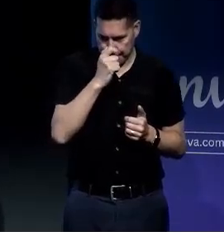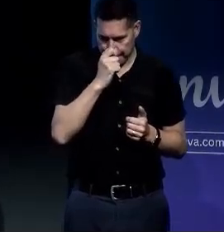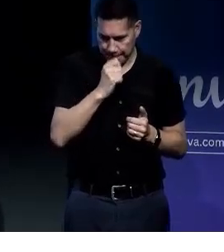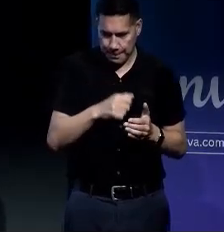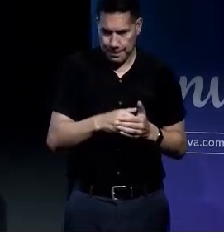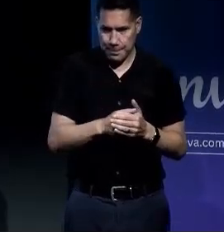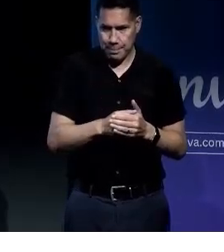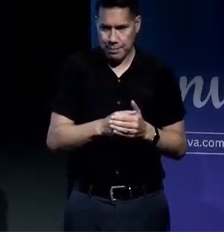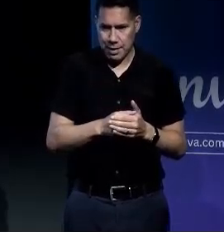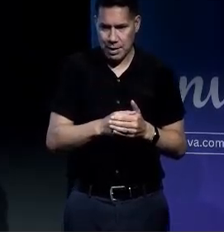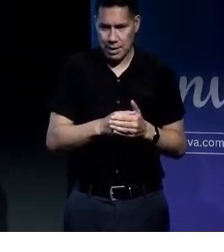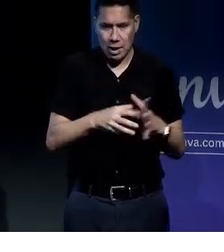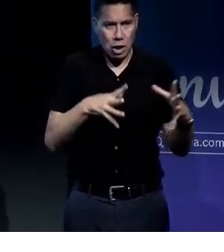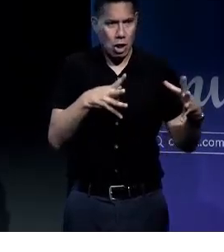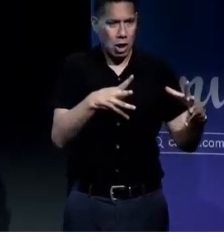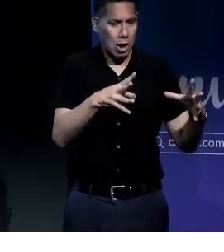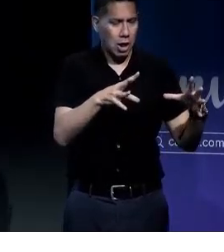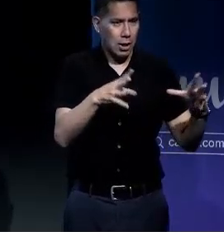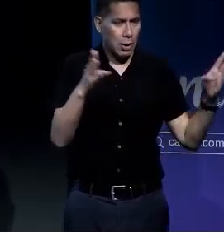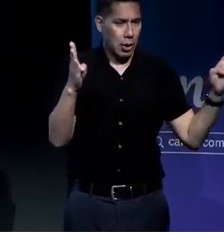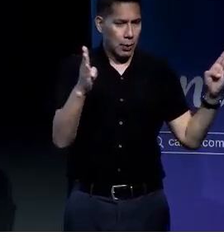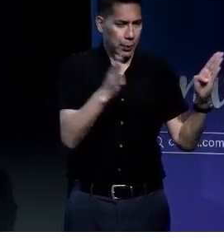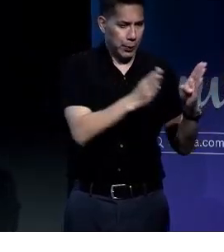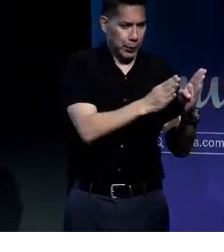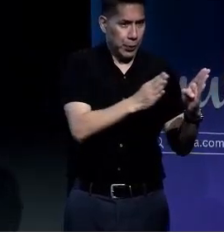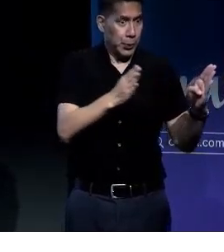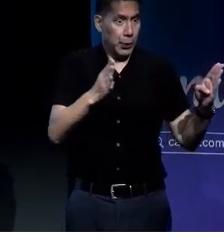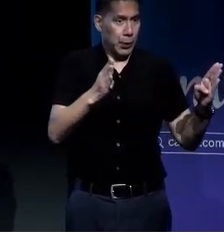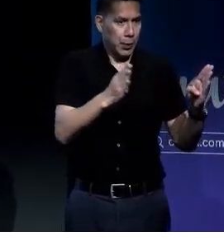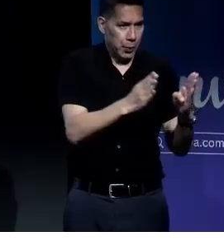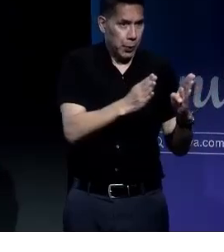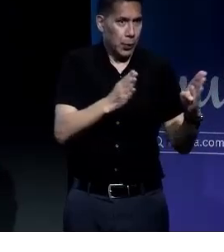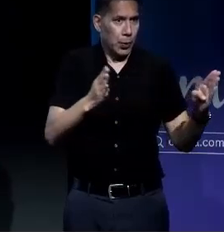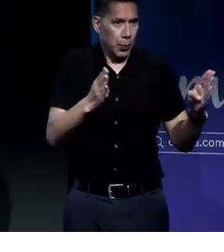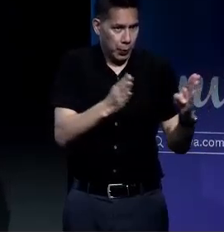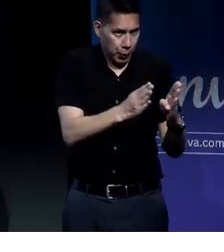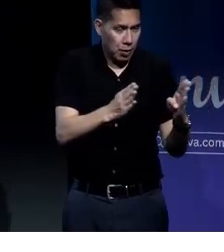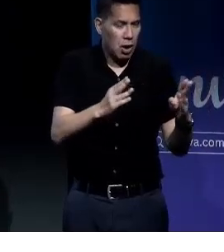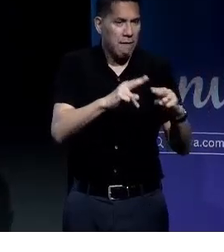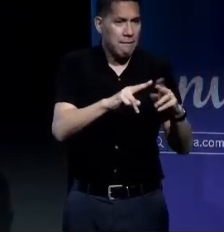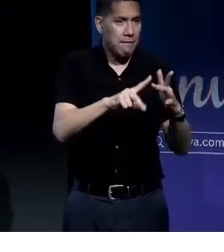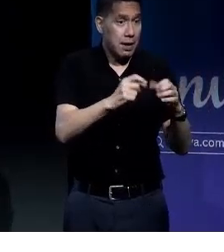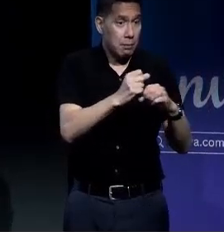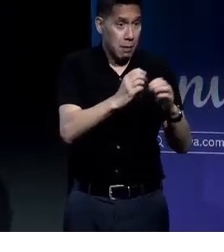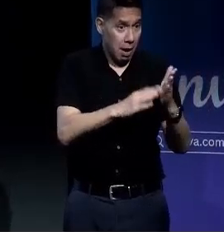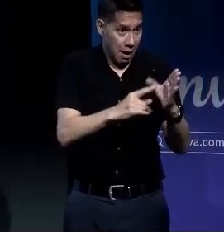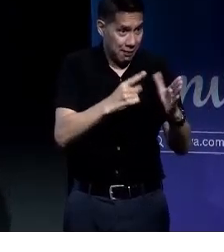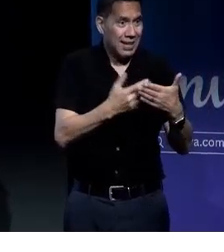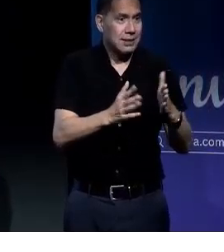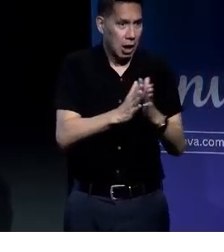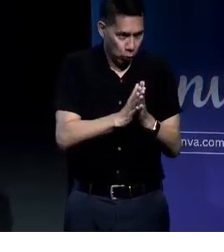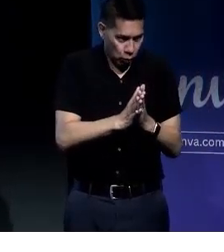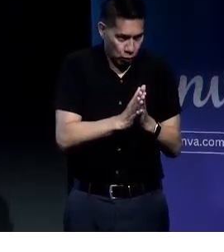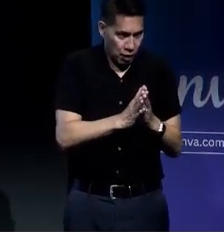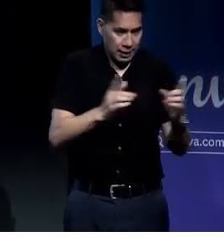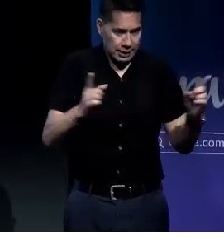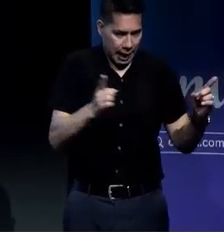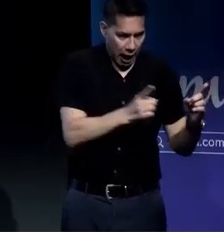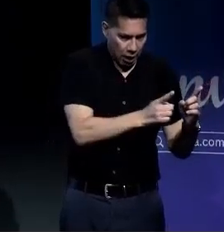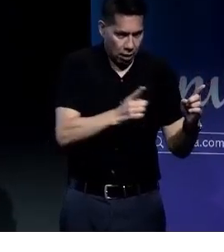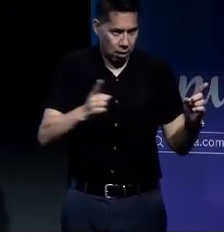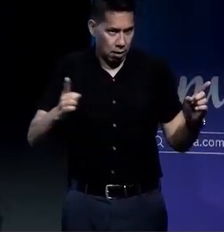scale generators in something like Figma, that's how they will usually generate a scale. The problem with doing